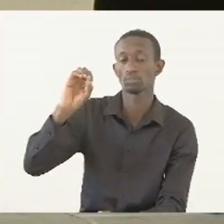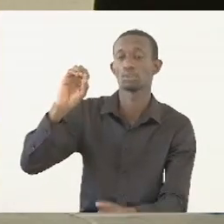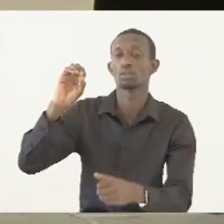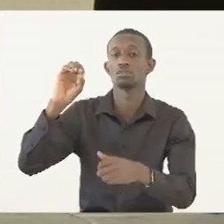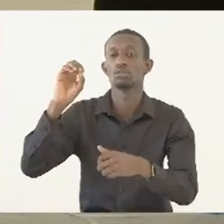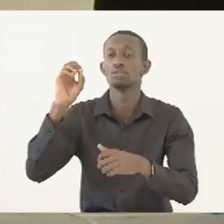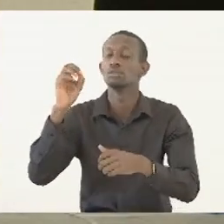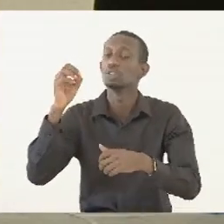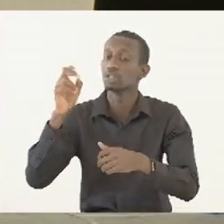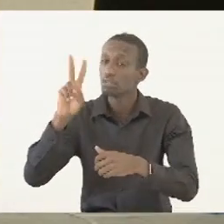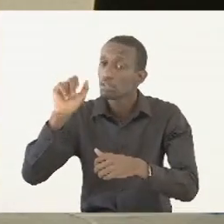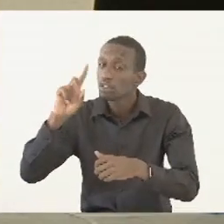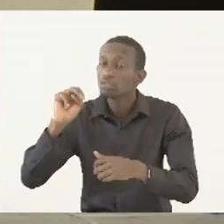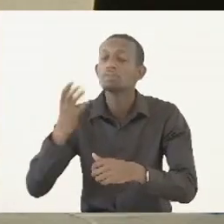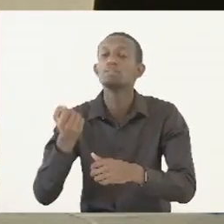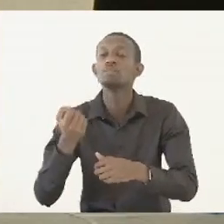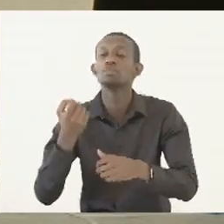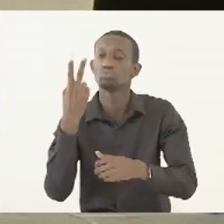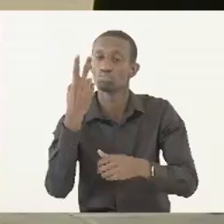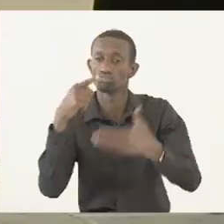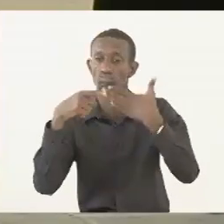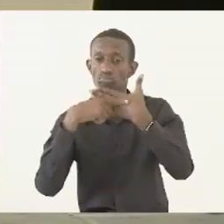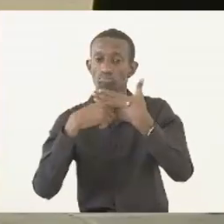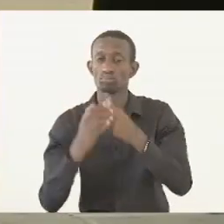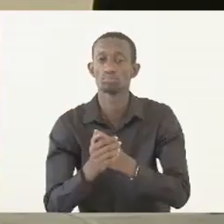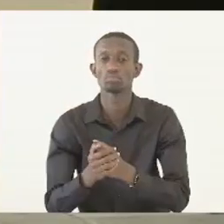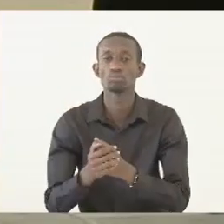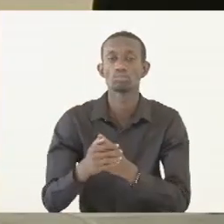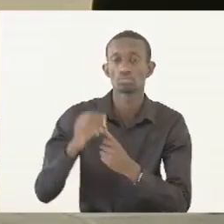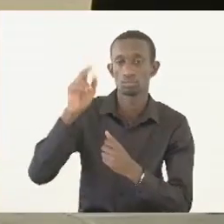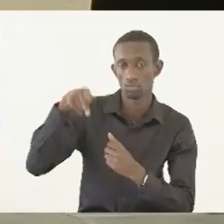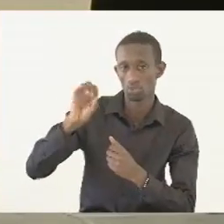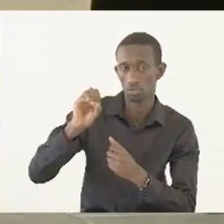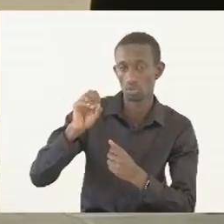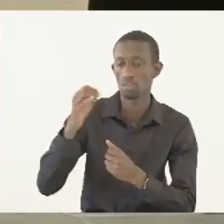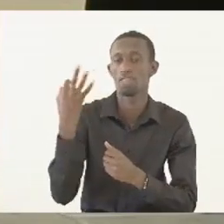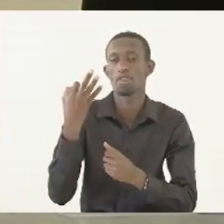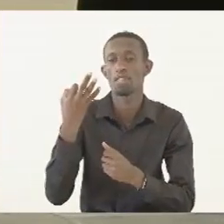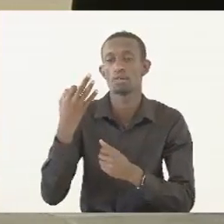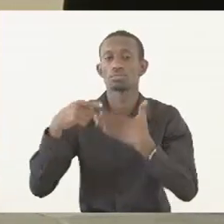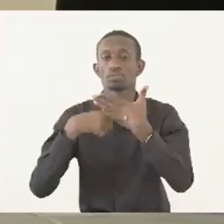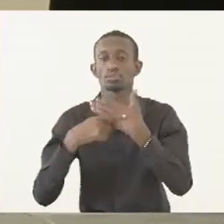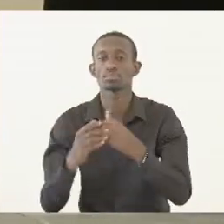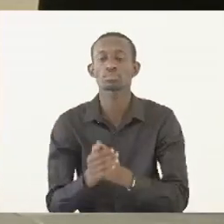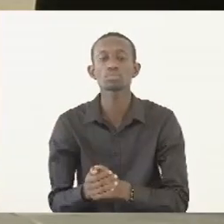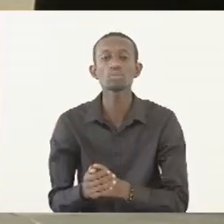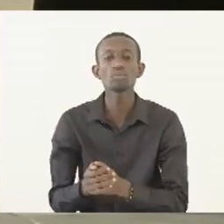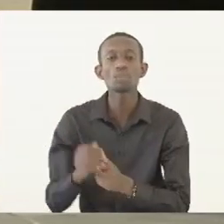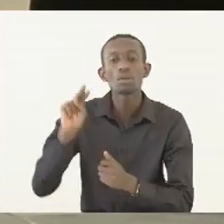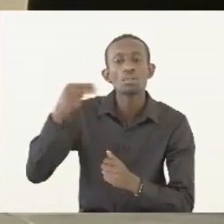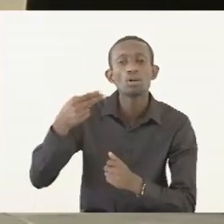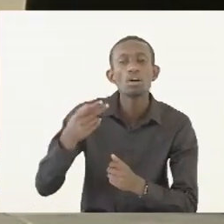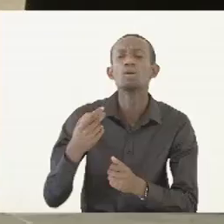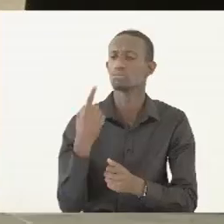the valency is 2 negative. And phosphite, it is 3 negative. For ammonium ion, it is